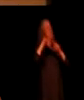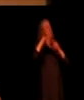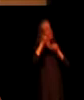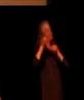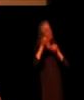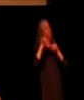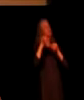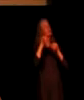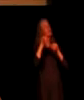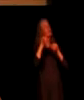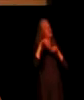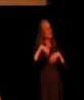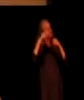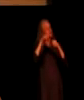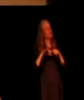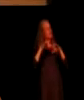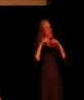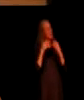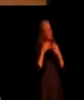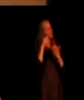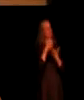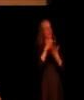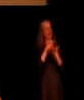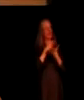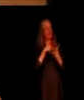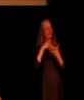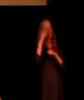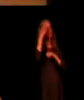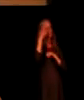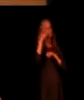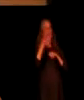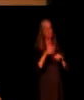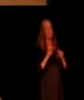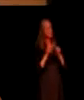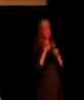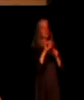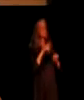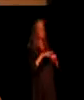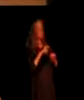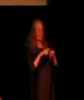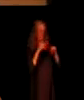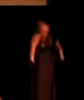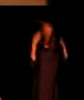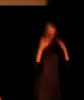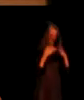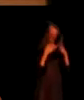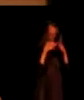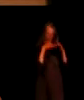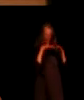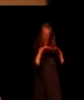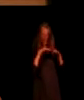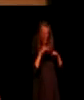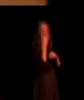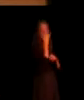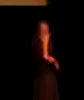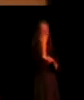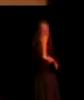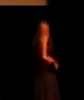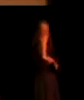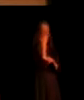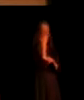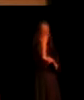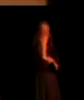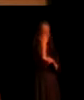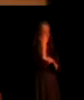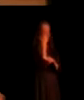known. But at the time, I was a very detailed tree physiologist. And so he did the